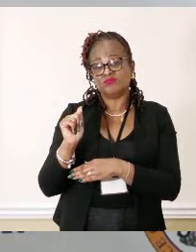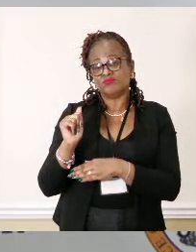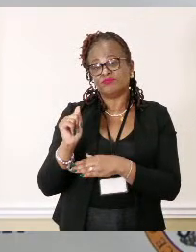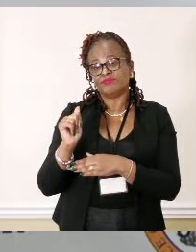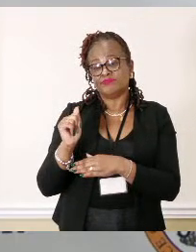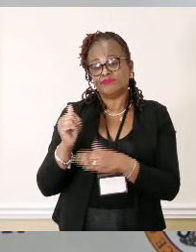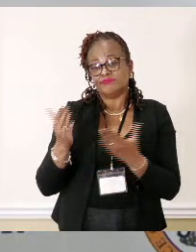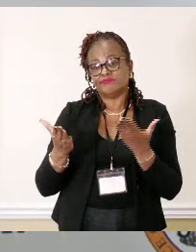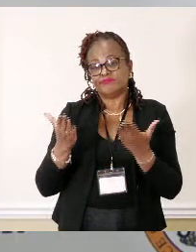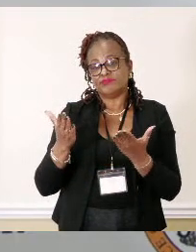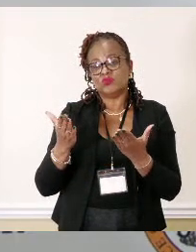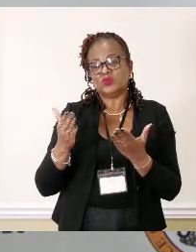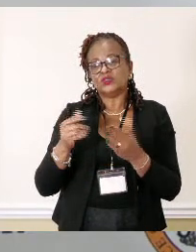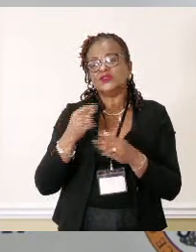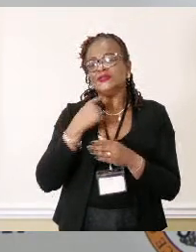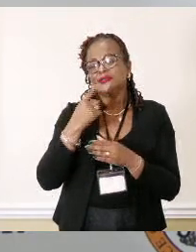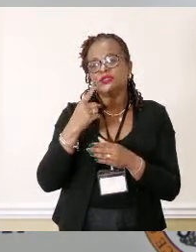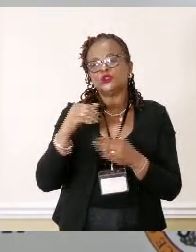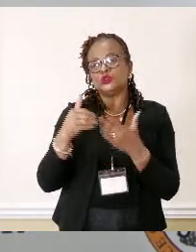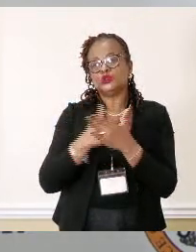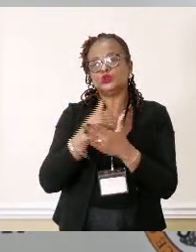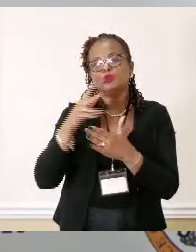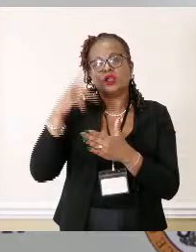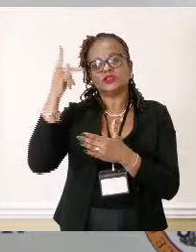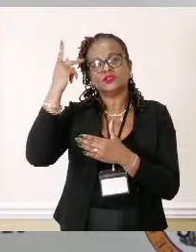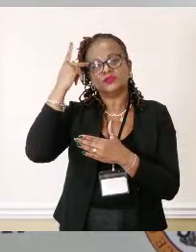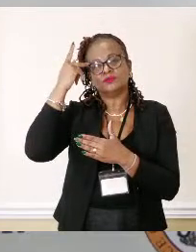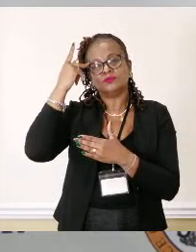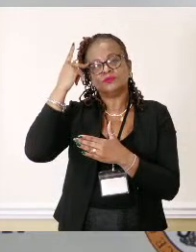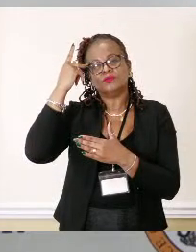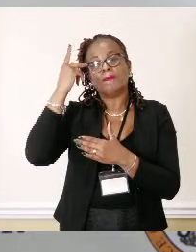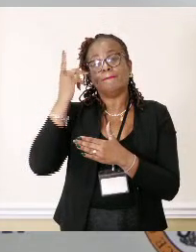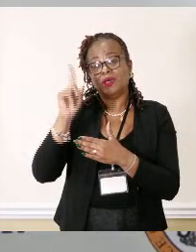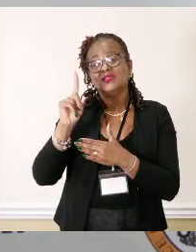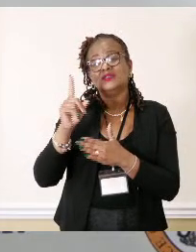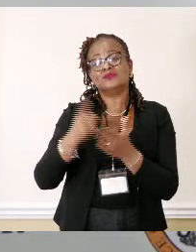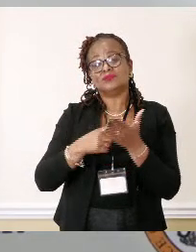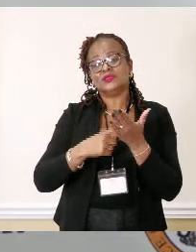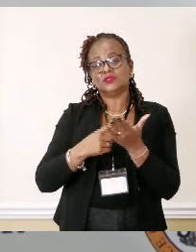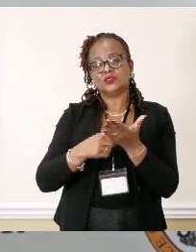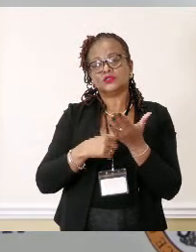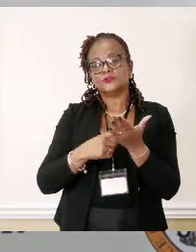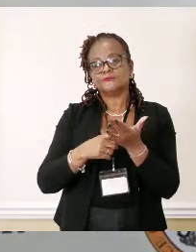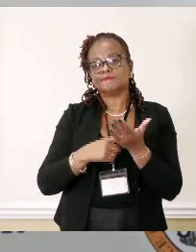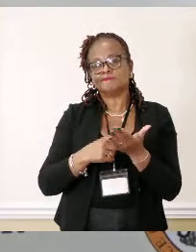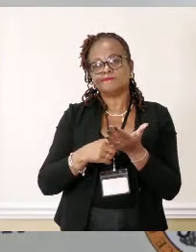whatever the new policy is. But it's certainly been discussed.